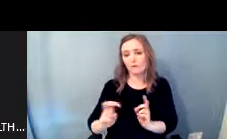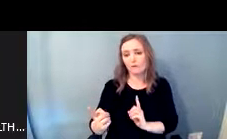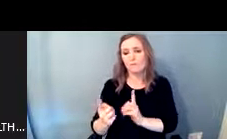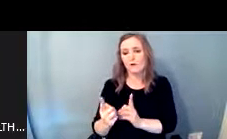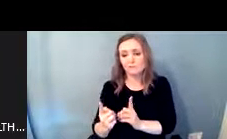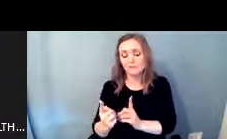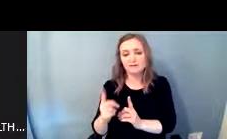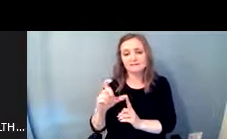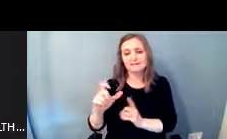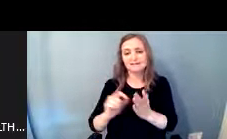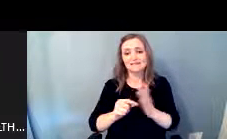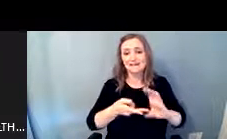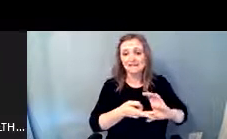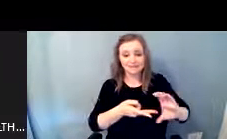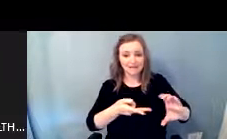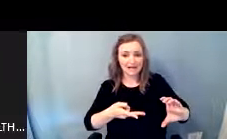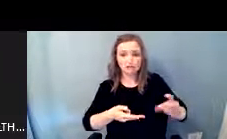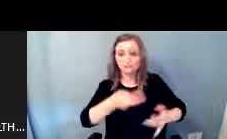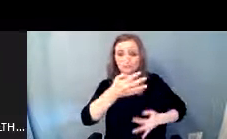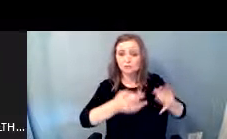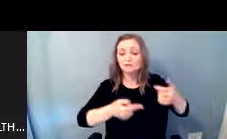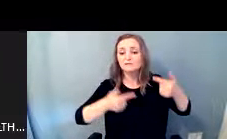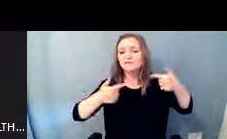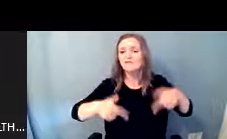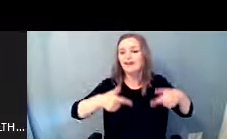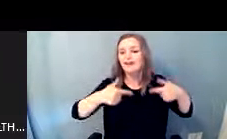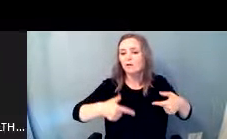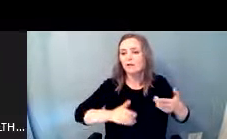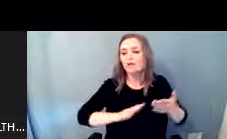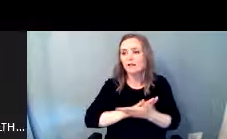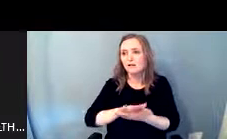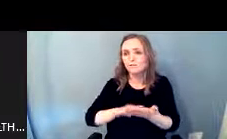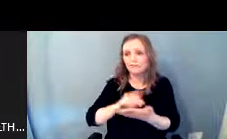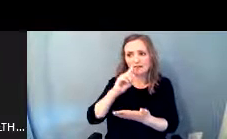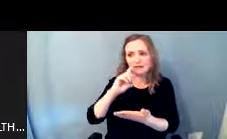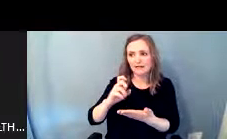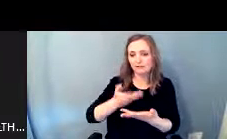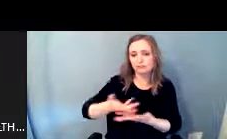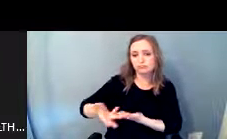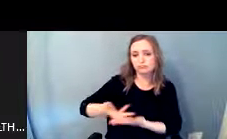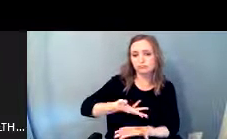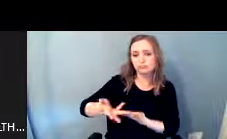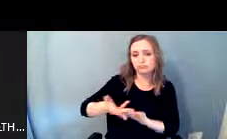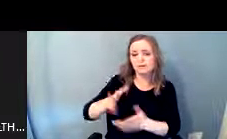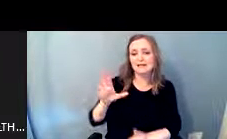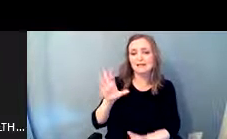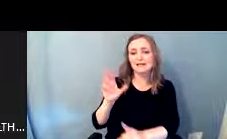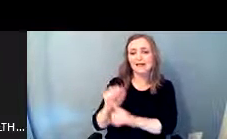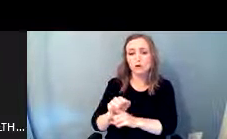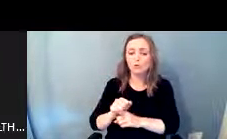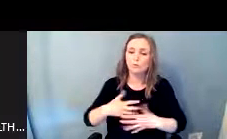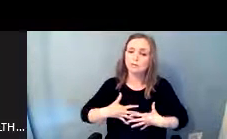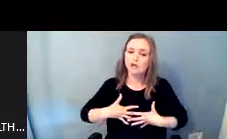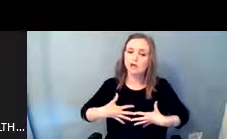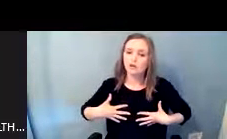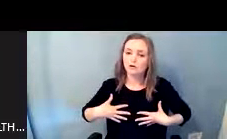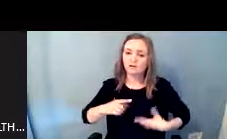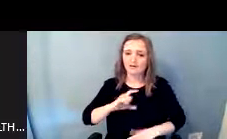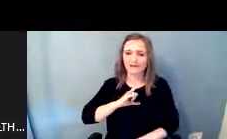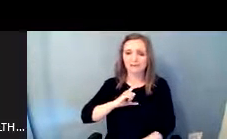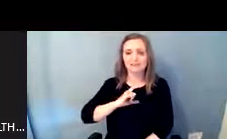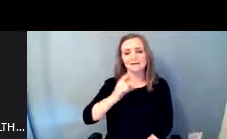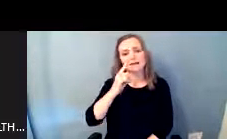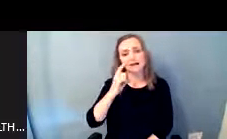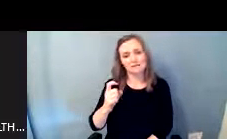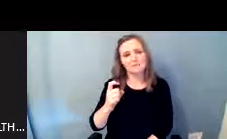is available, and so it leads to much more timely diagnosis of lung cancer. Can we have the next slide,